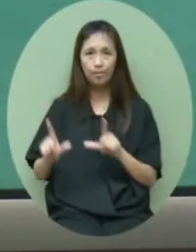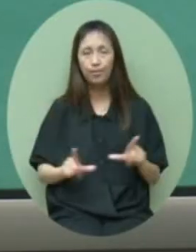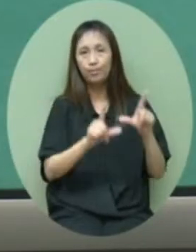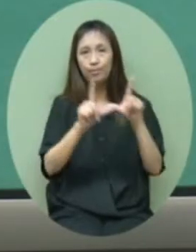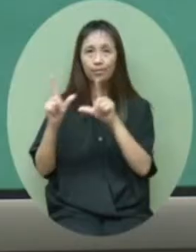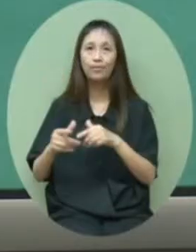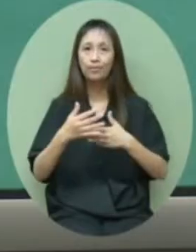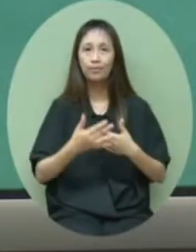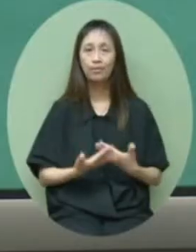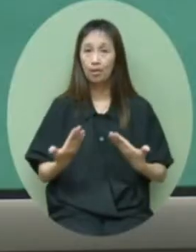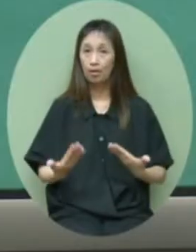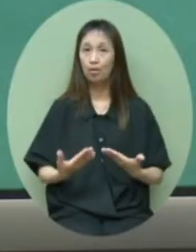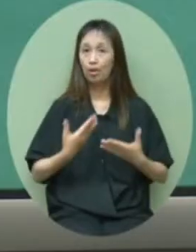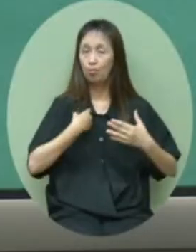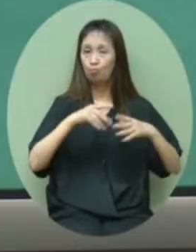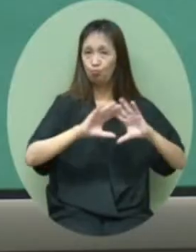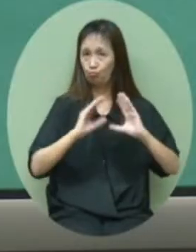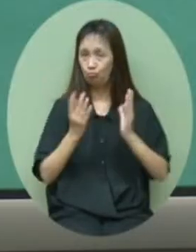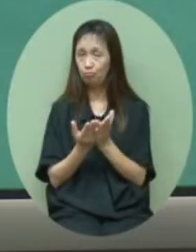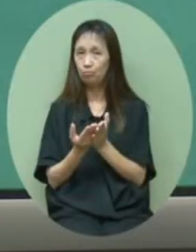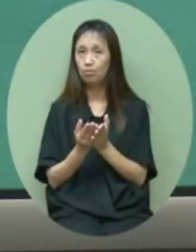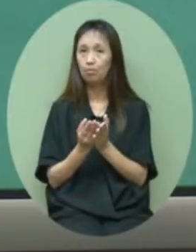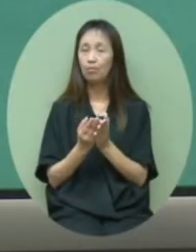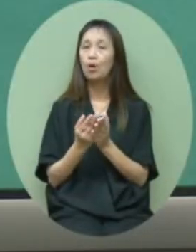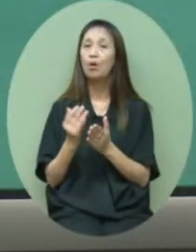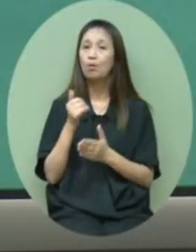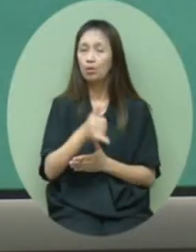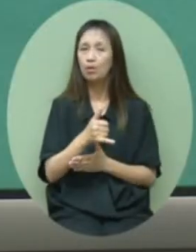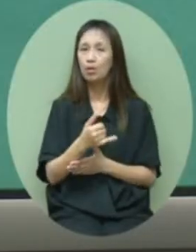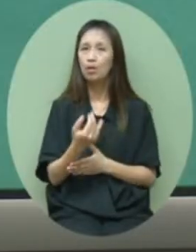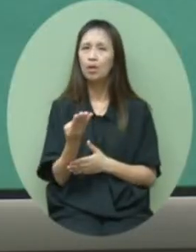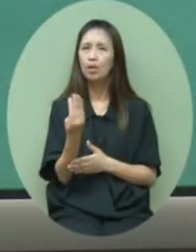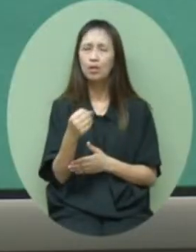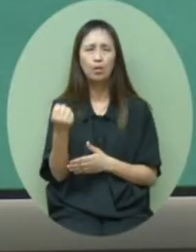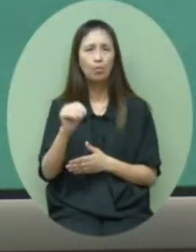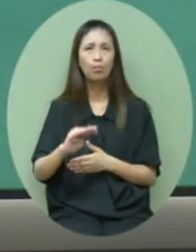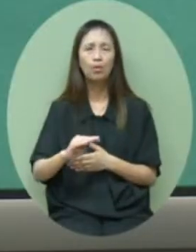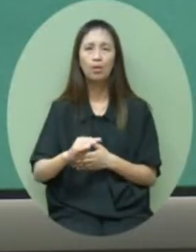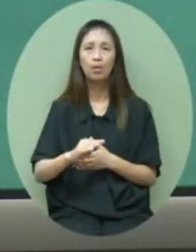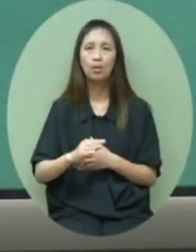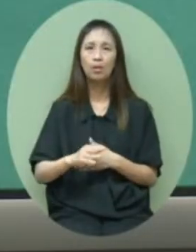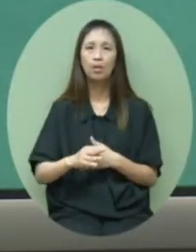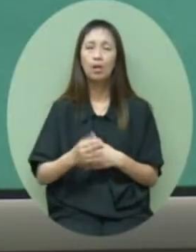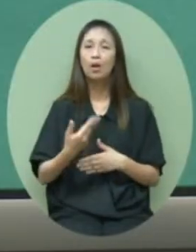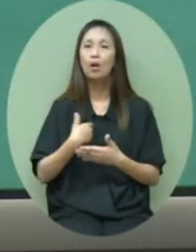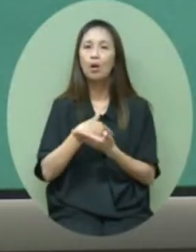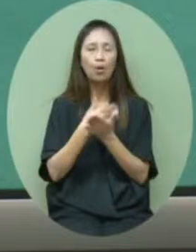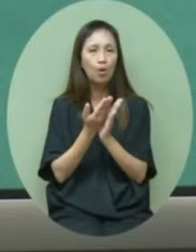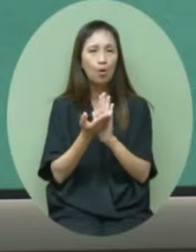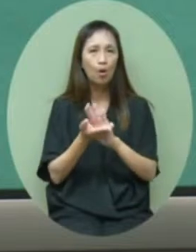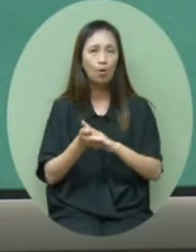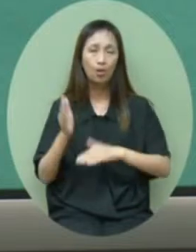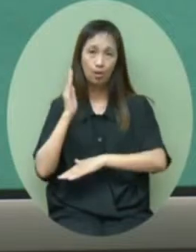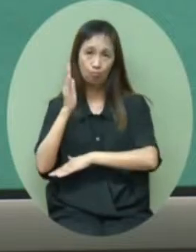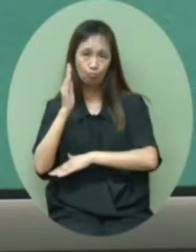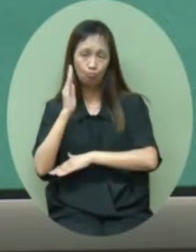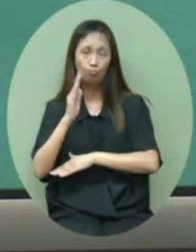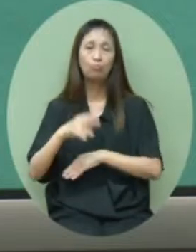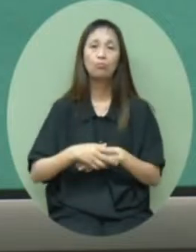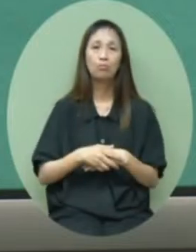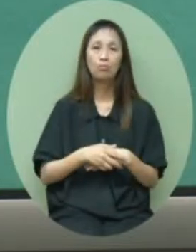must work full steam ahead to promote economic development and improve people's livelihood. I and my team will attend